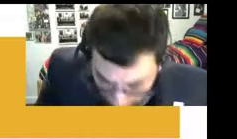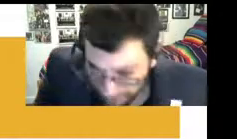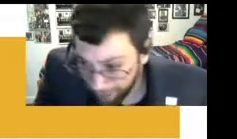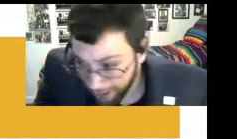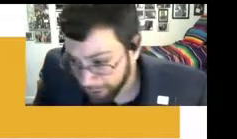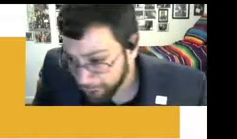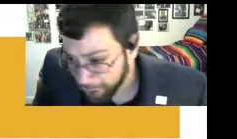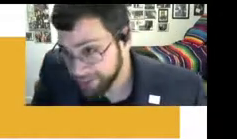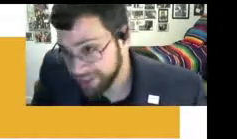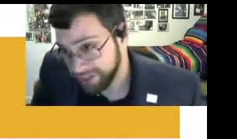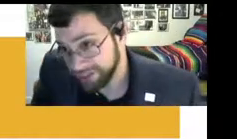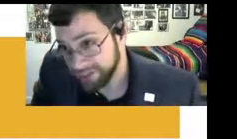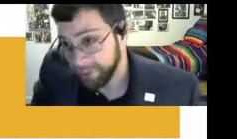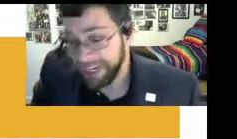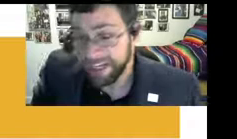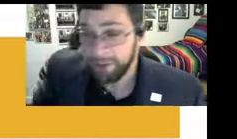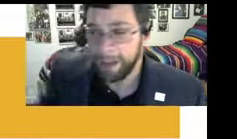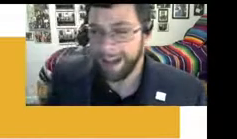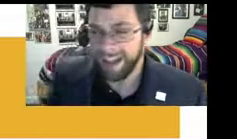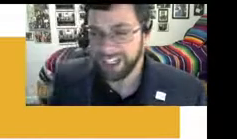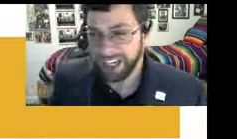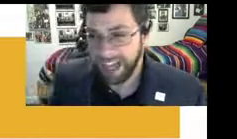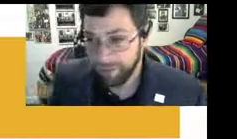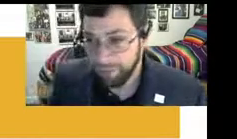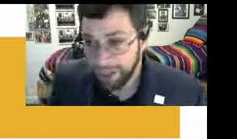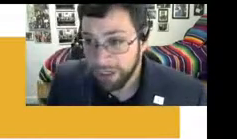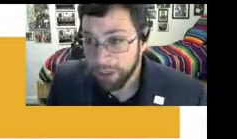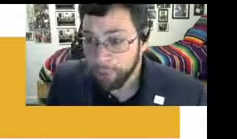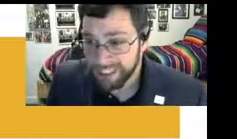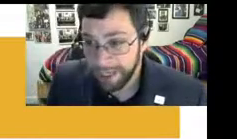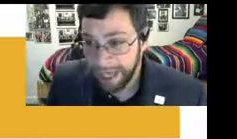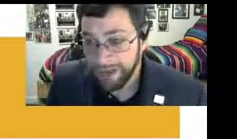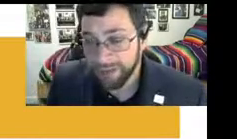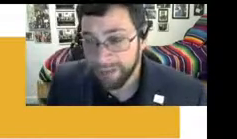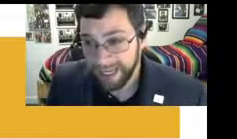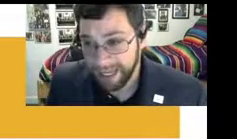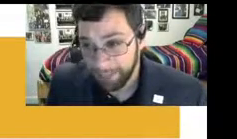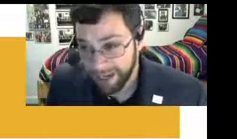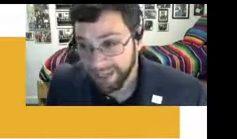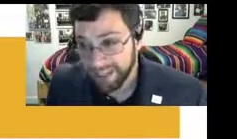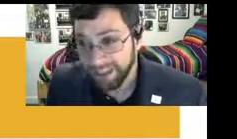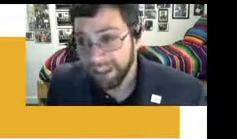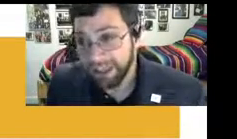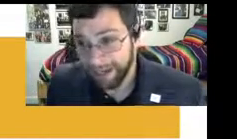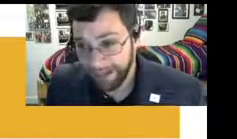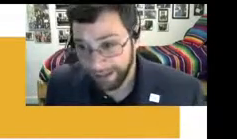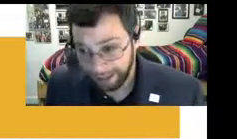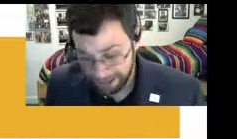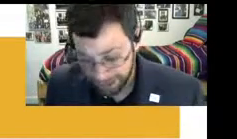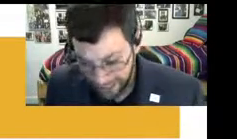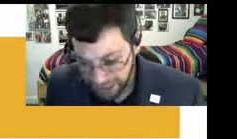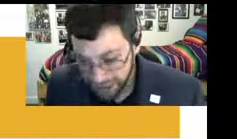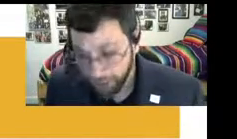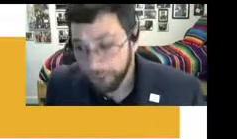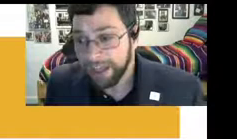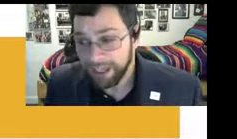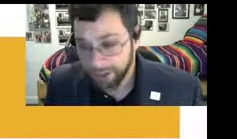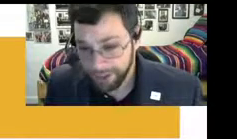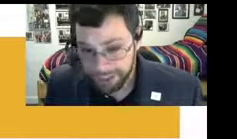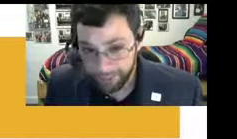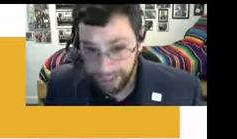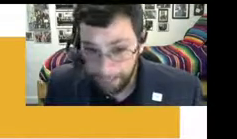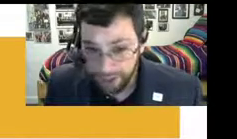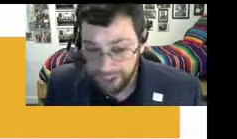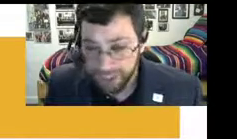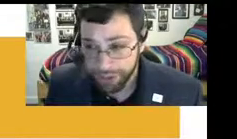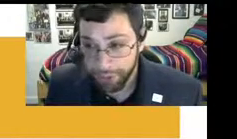late grandfather, who you see on the screen, Rabbi J. Kaufman, was the head of the B'nai B'rith International, and also